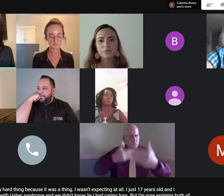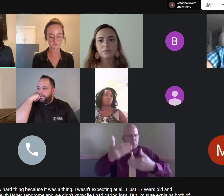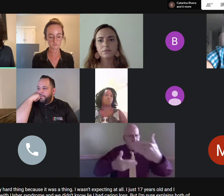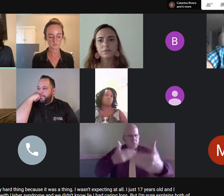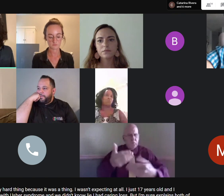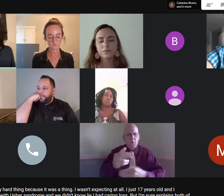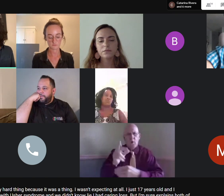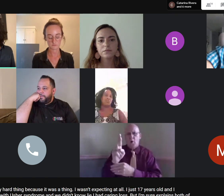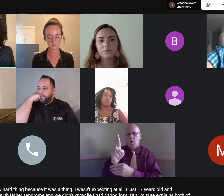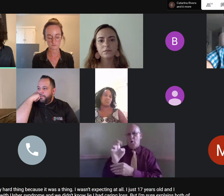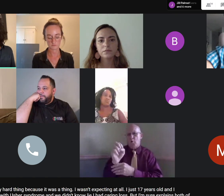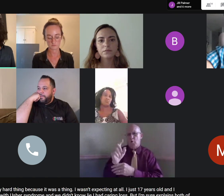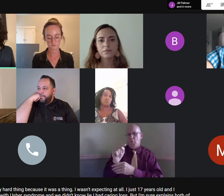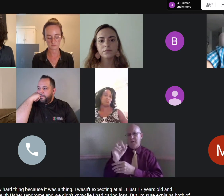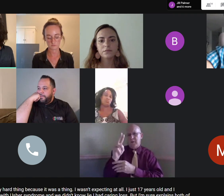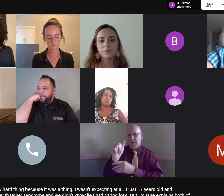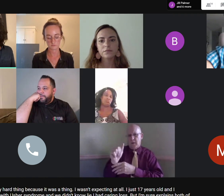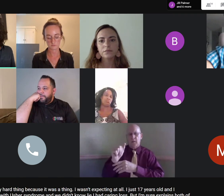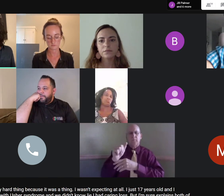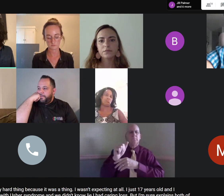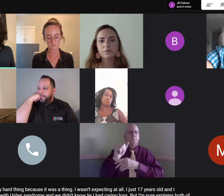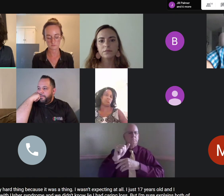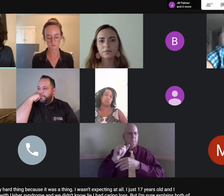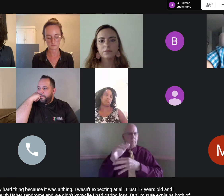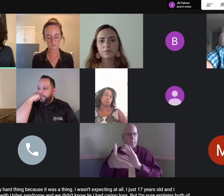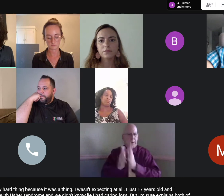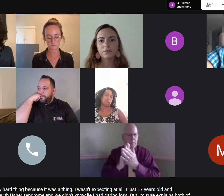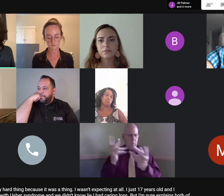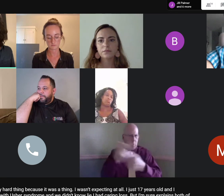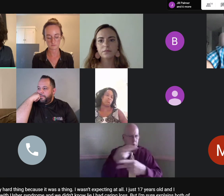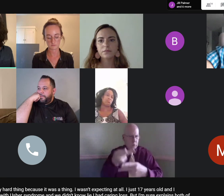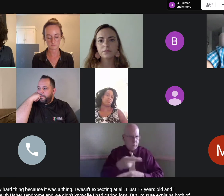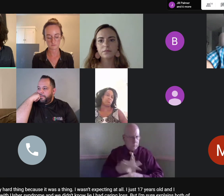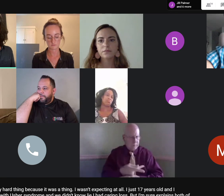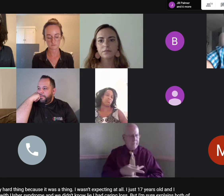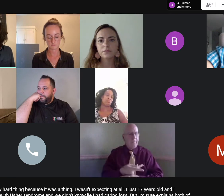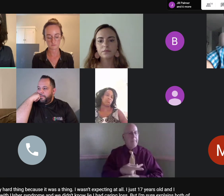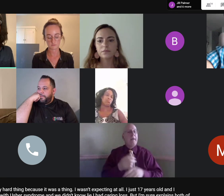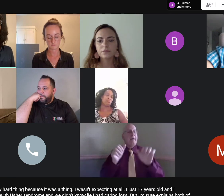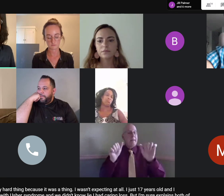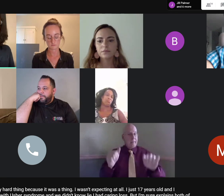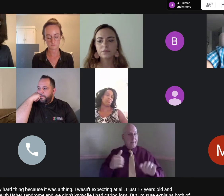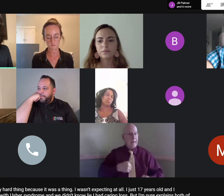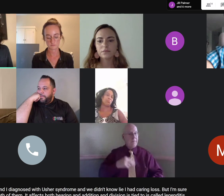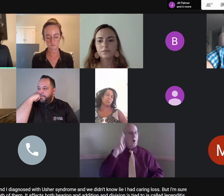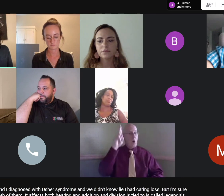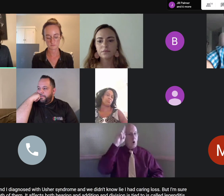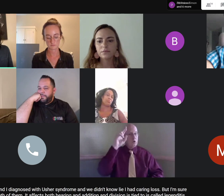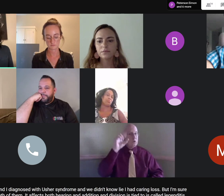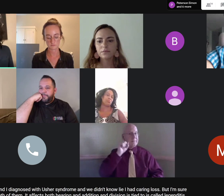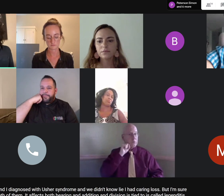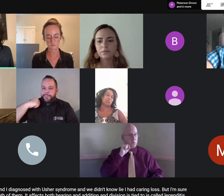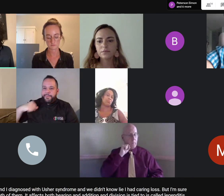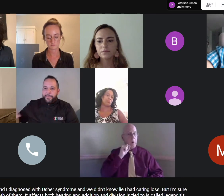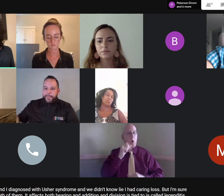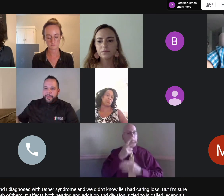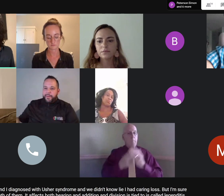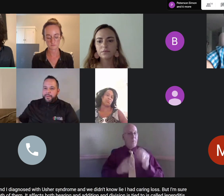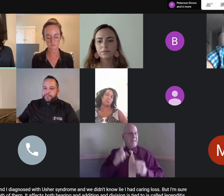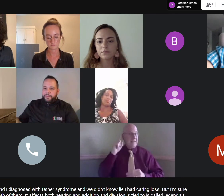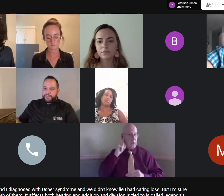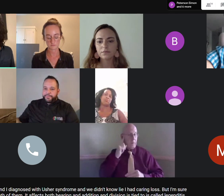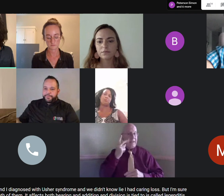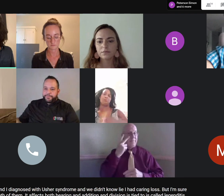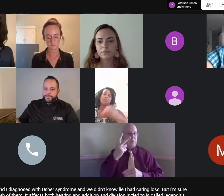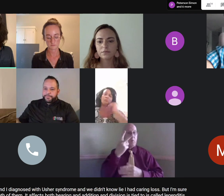retina. And you can also experience Usher syndrome where you're losing both your hearing and your vision over